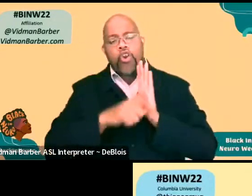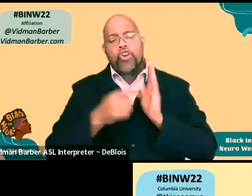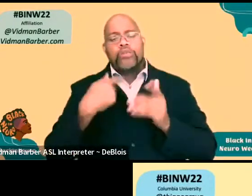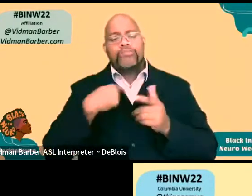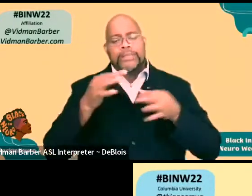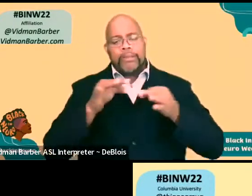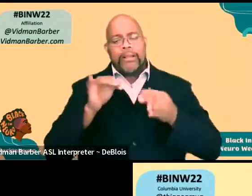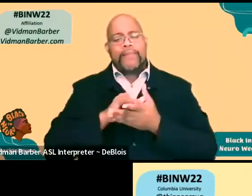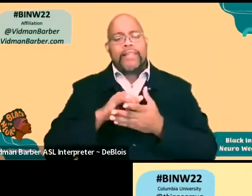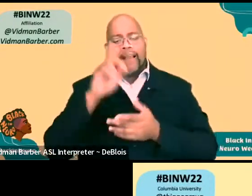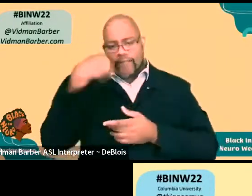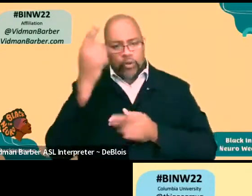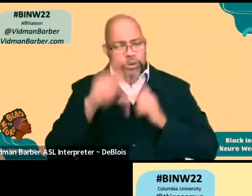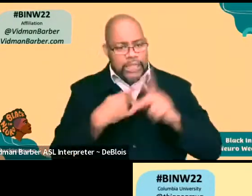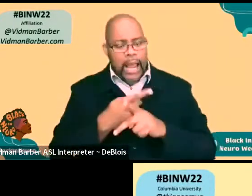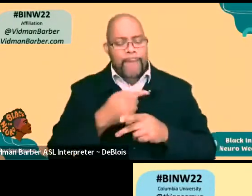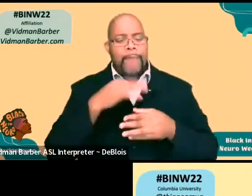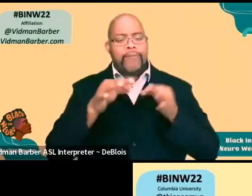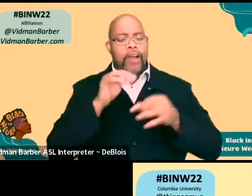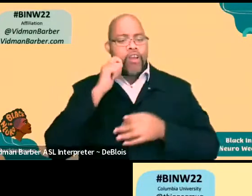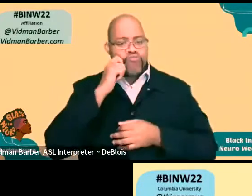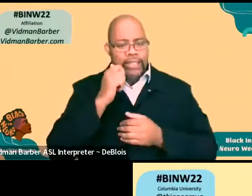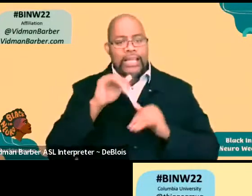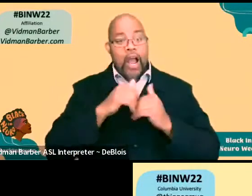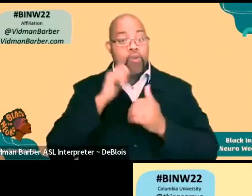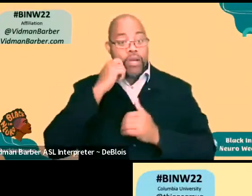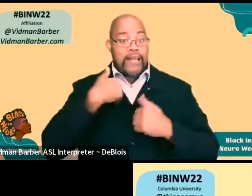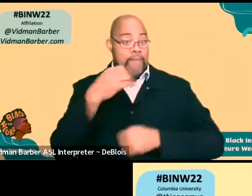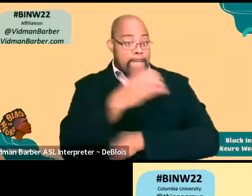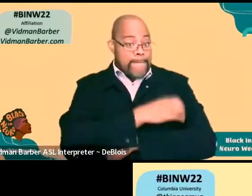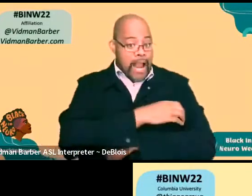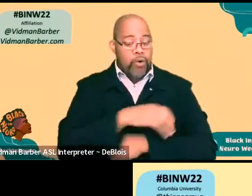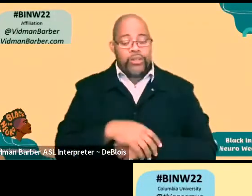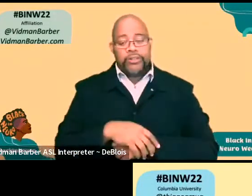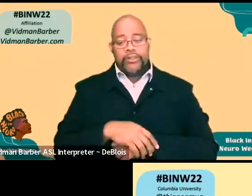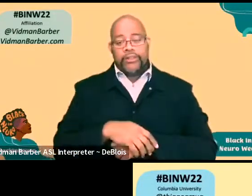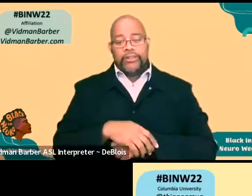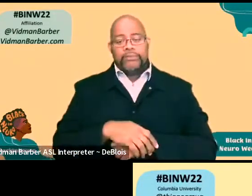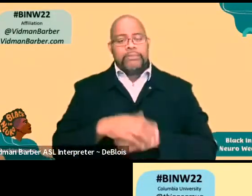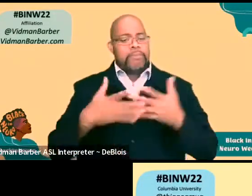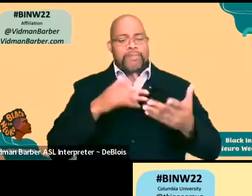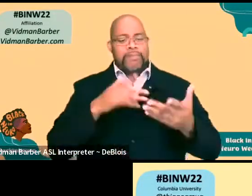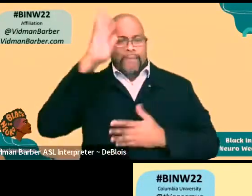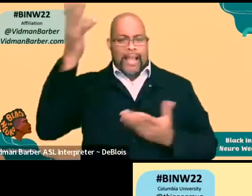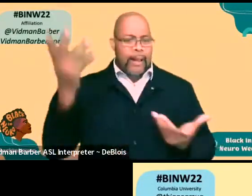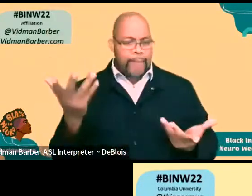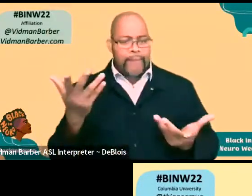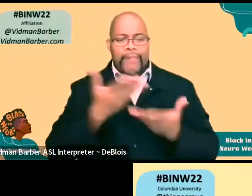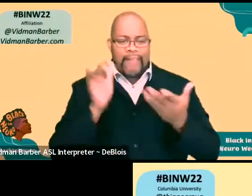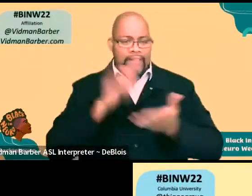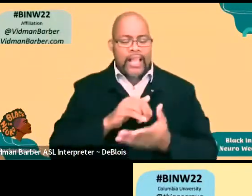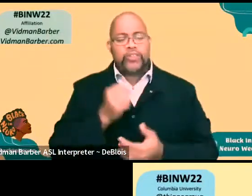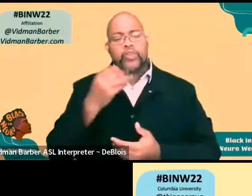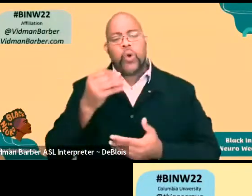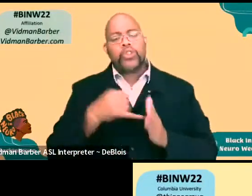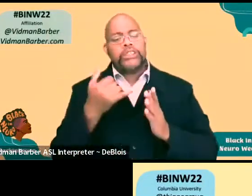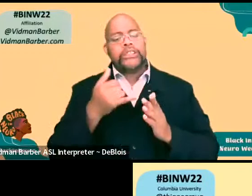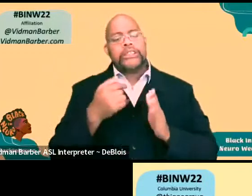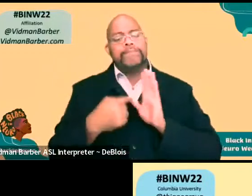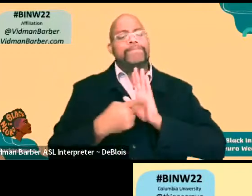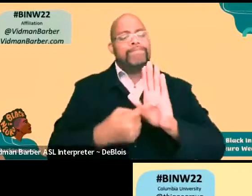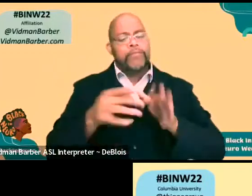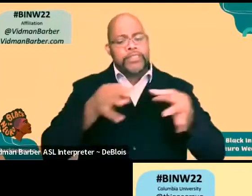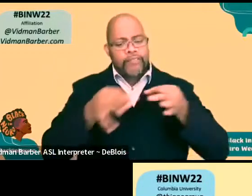defining phenotype, I'm defining race, I'm defining how race has power, even though it's made up, things like that. So just being explicit